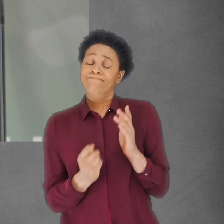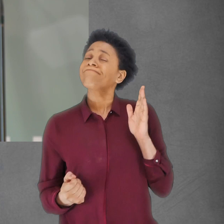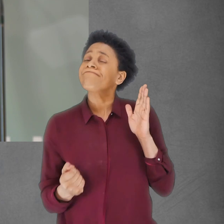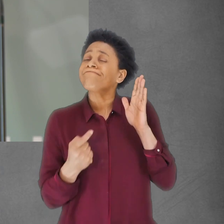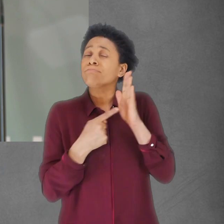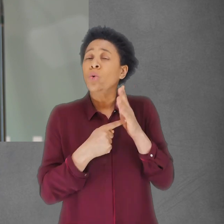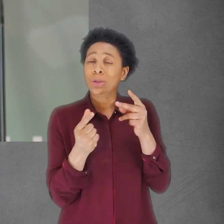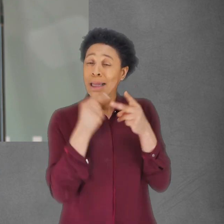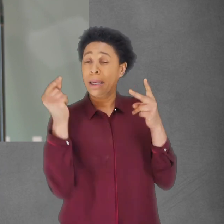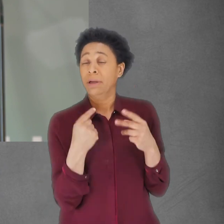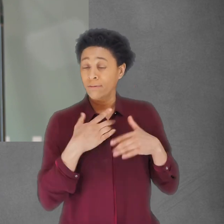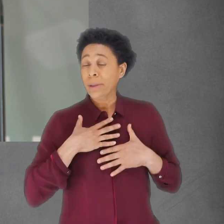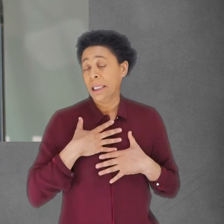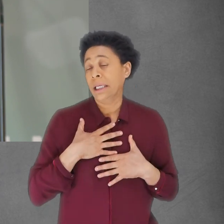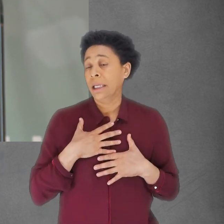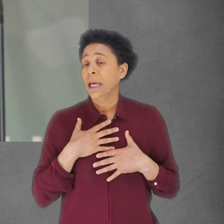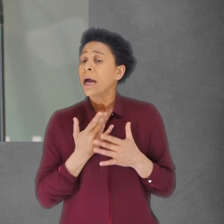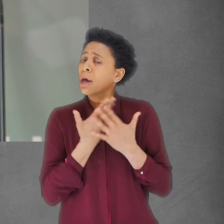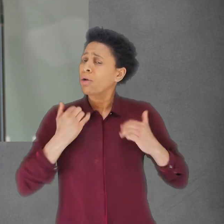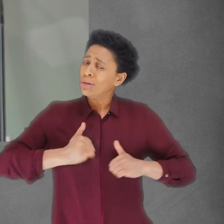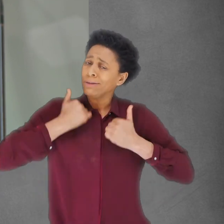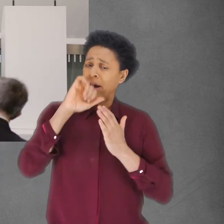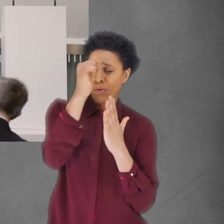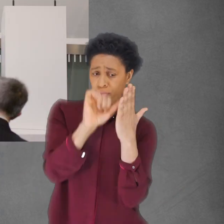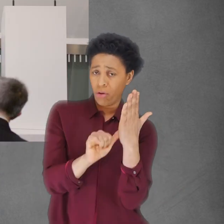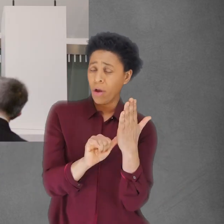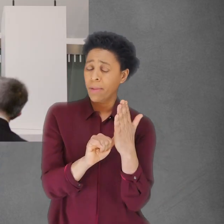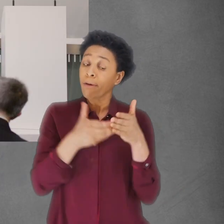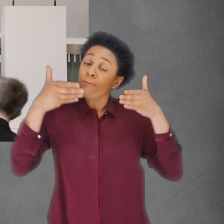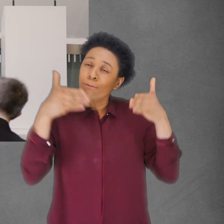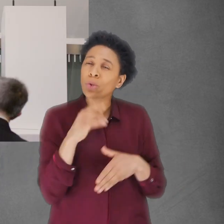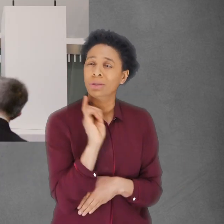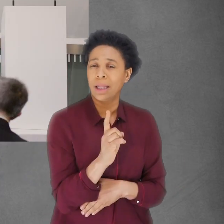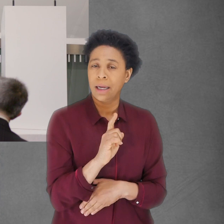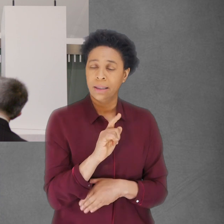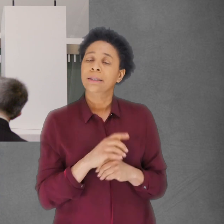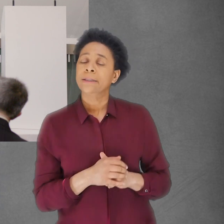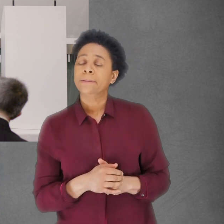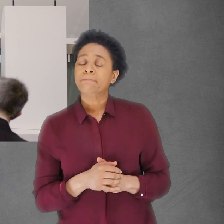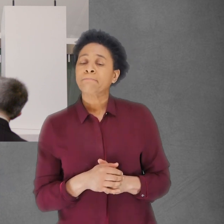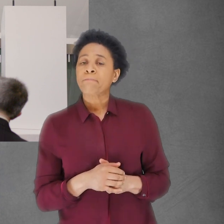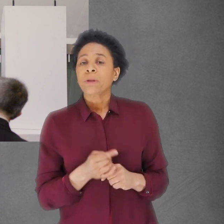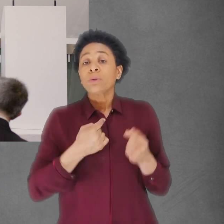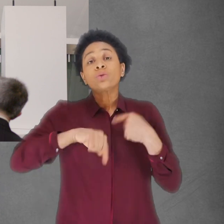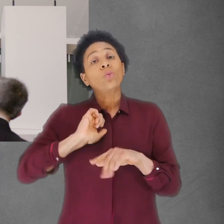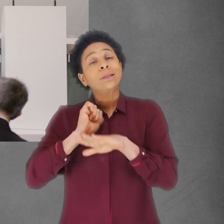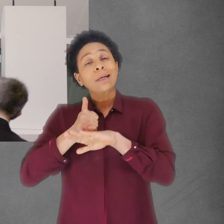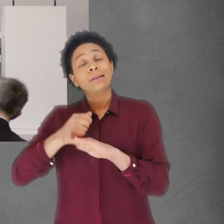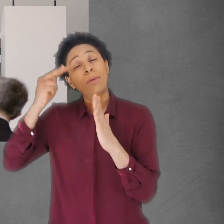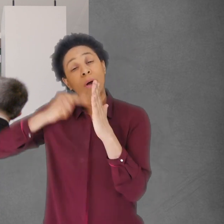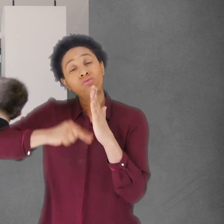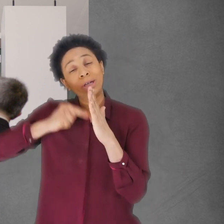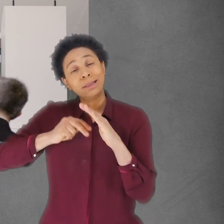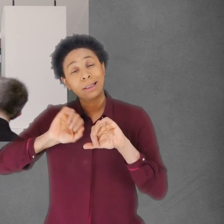of our programming has focused on this because of that. So we had reading sessions at New Beacon Books in Finsbury Park